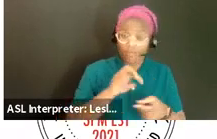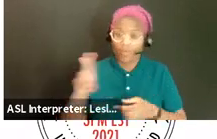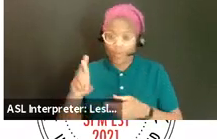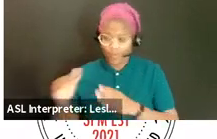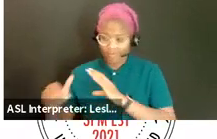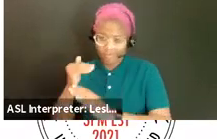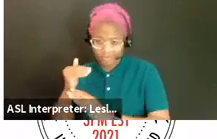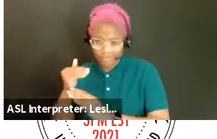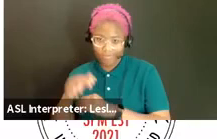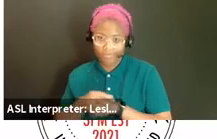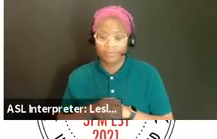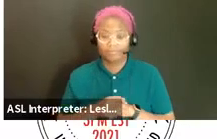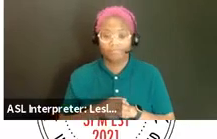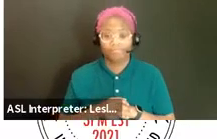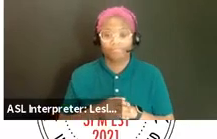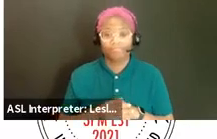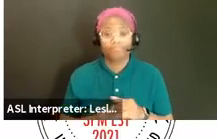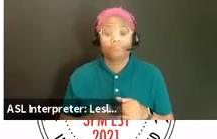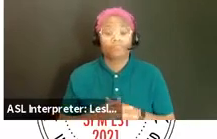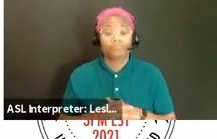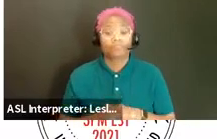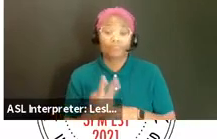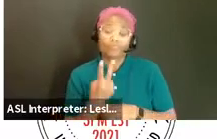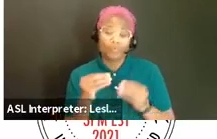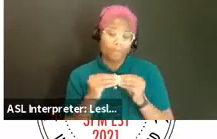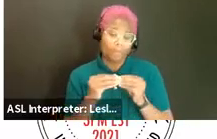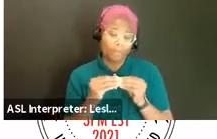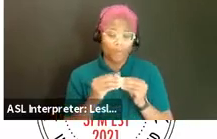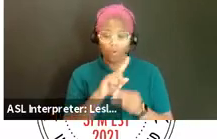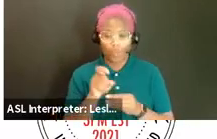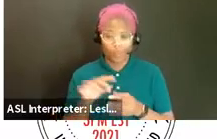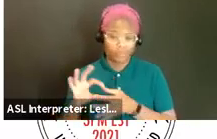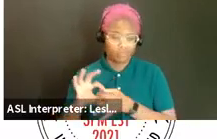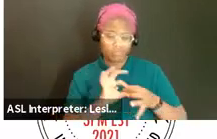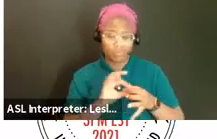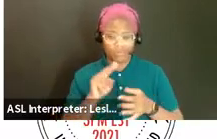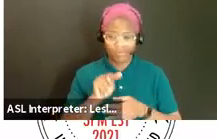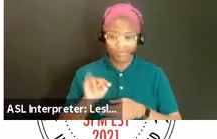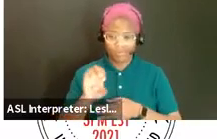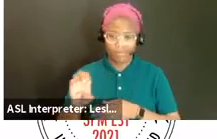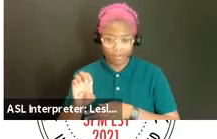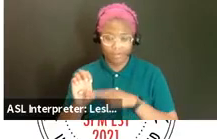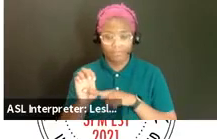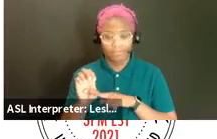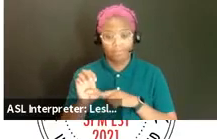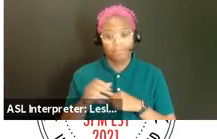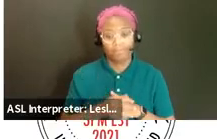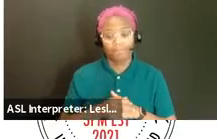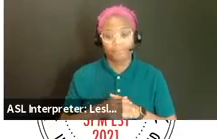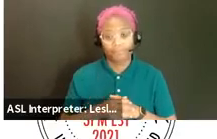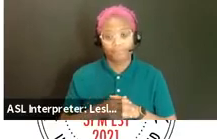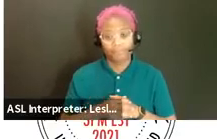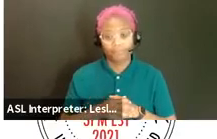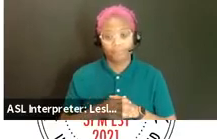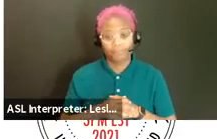And so two more questions related to the NIEs. One is, we've talked about the case